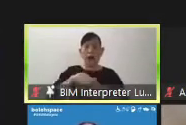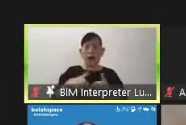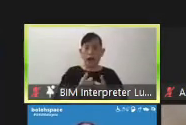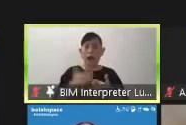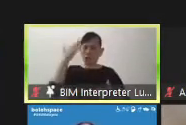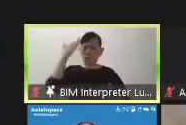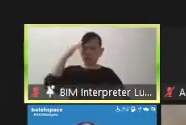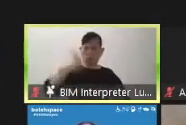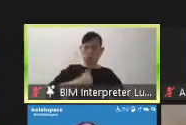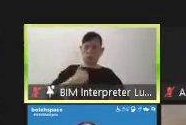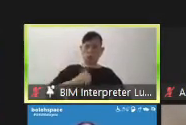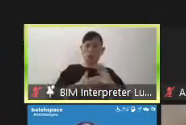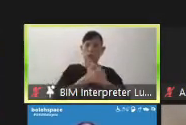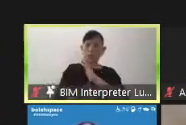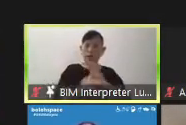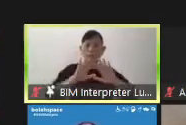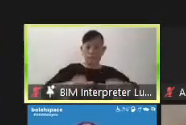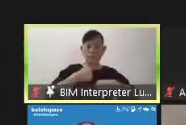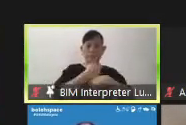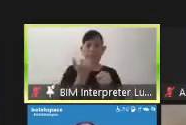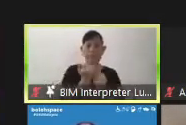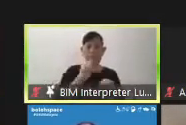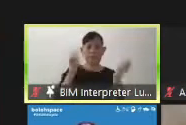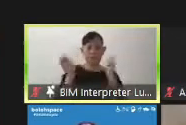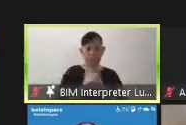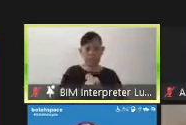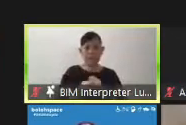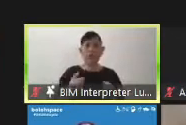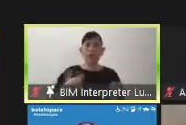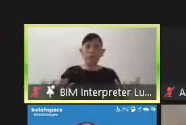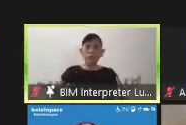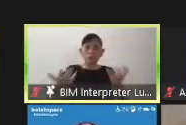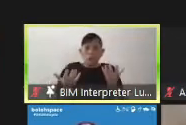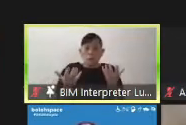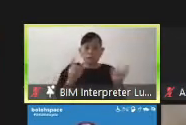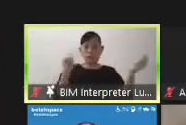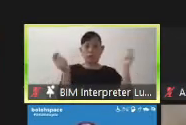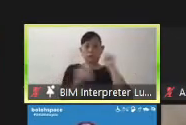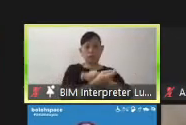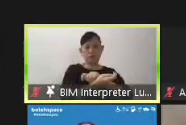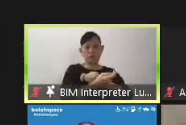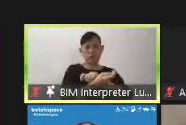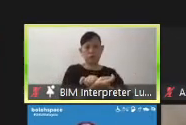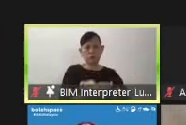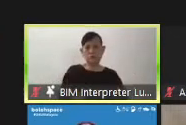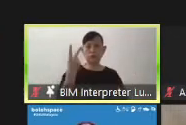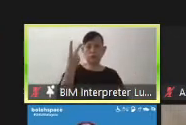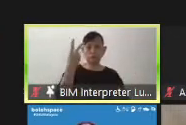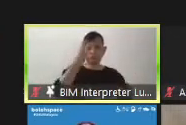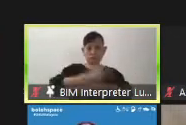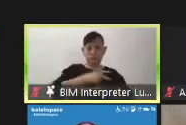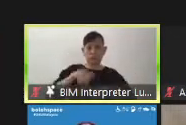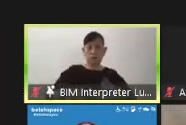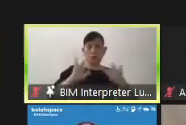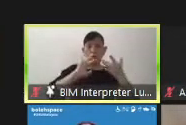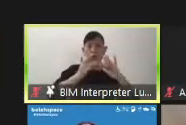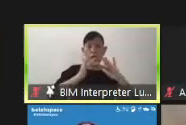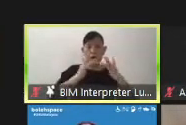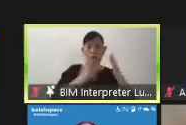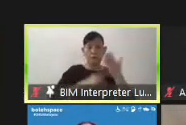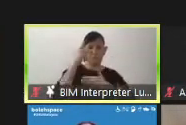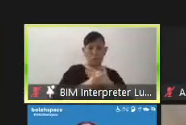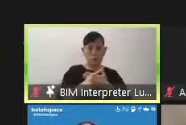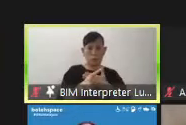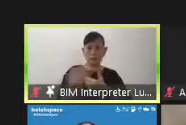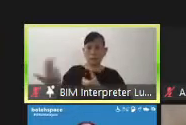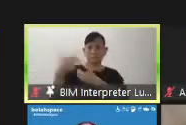potential. And we want change. In this two-day online event, join youths